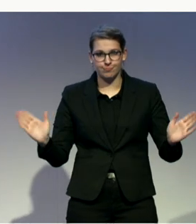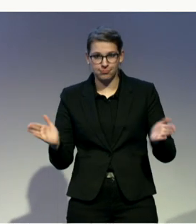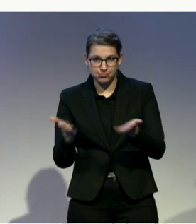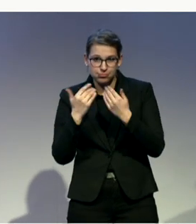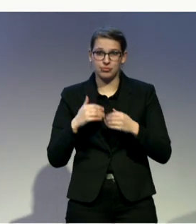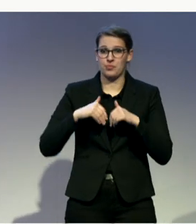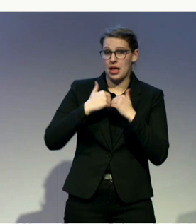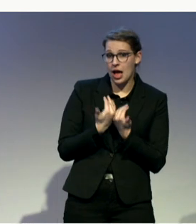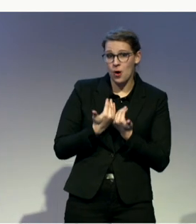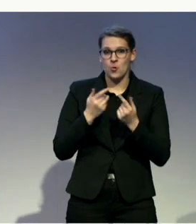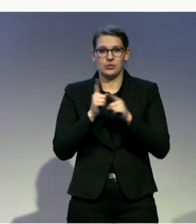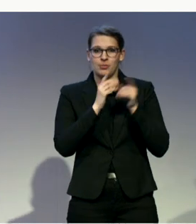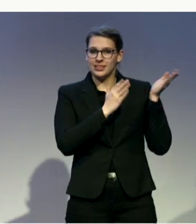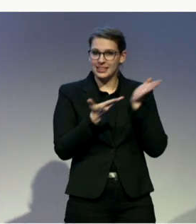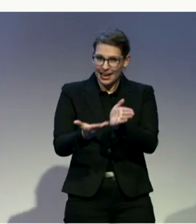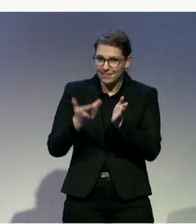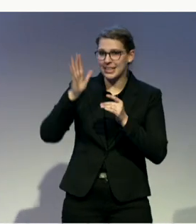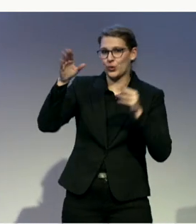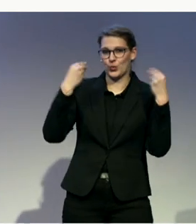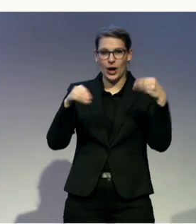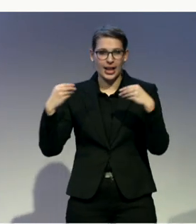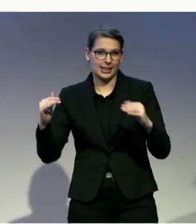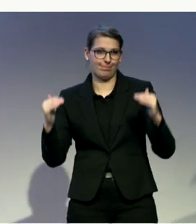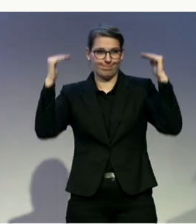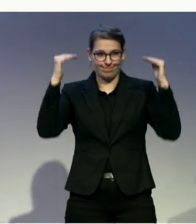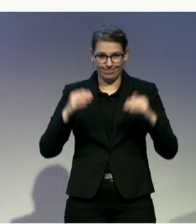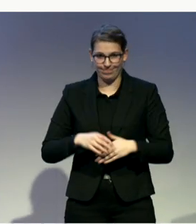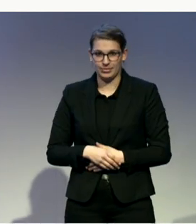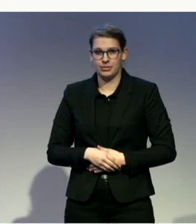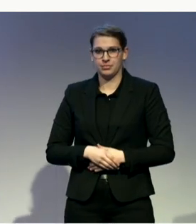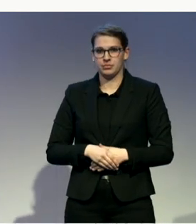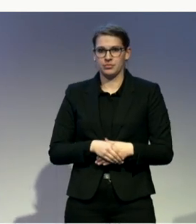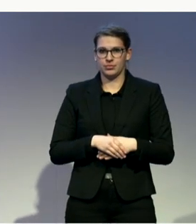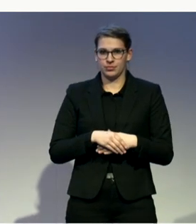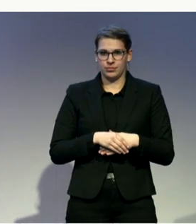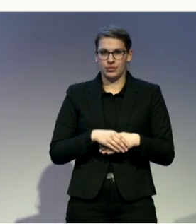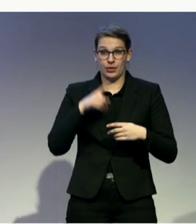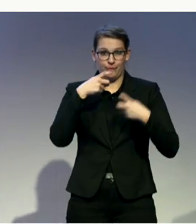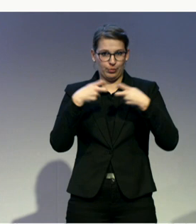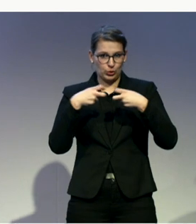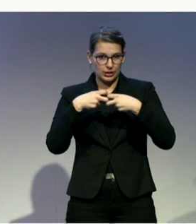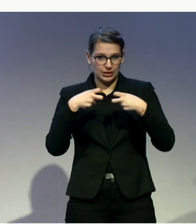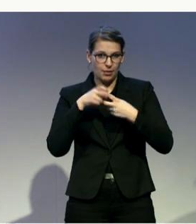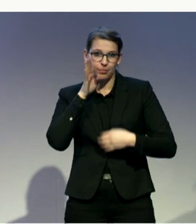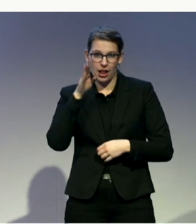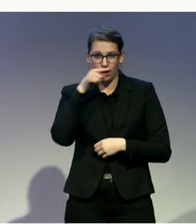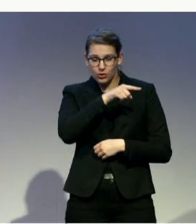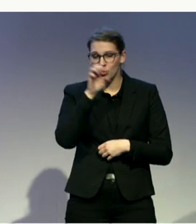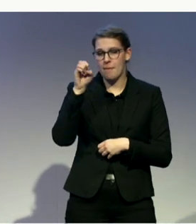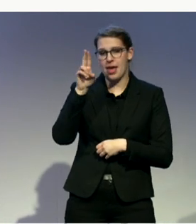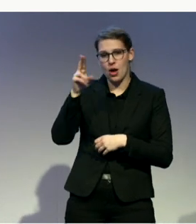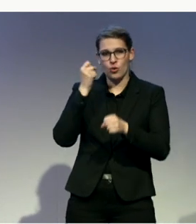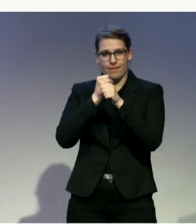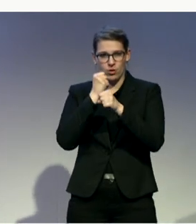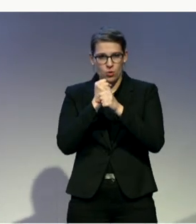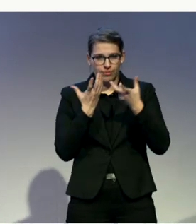beside our policy work in Brussels with the European Union and the Council of Europe, we support